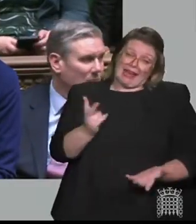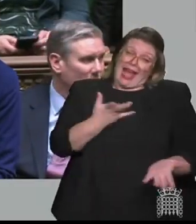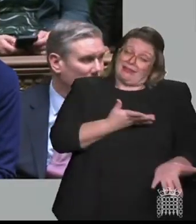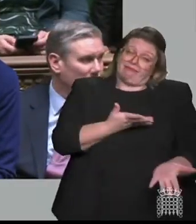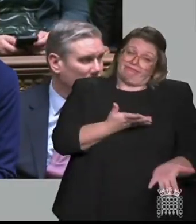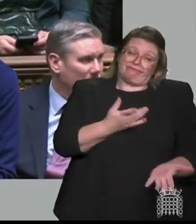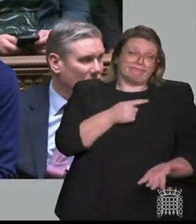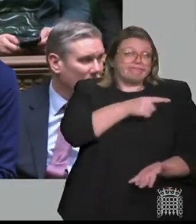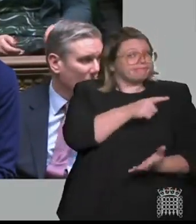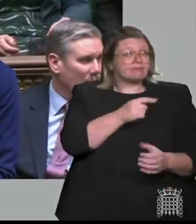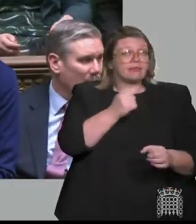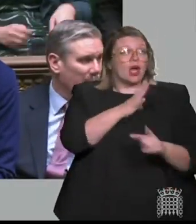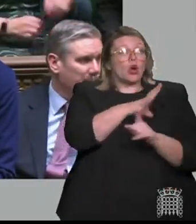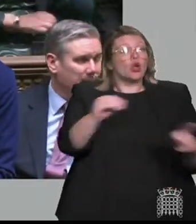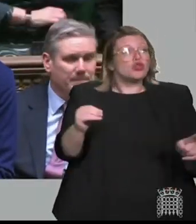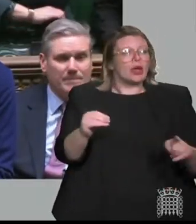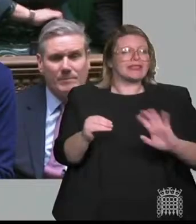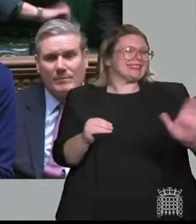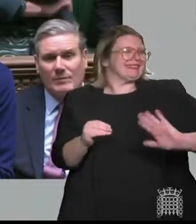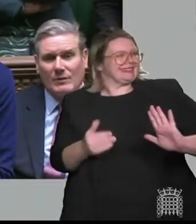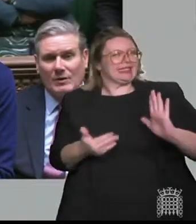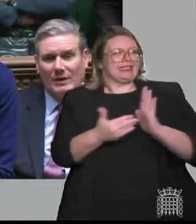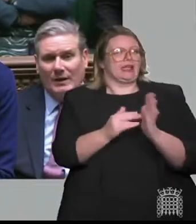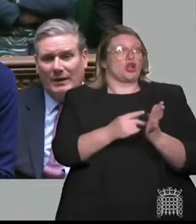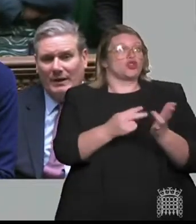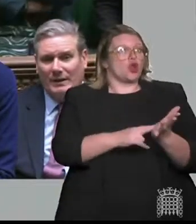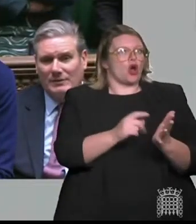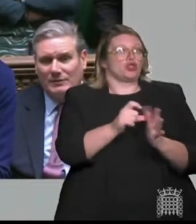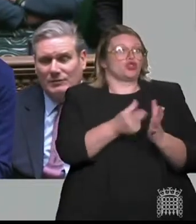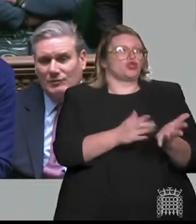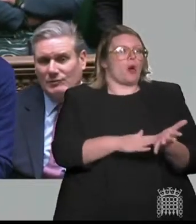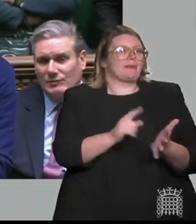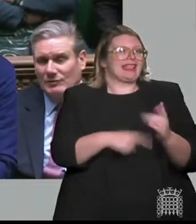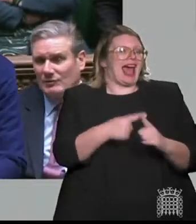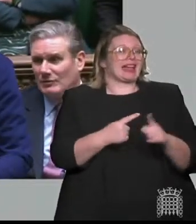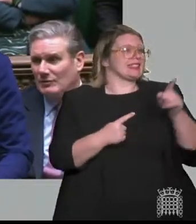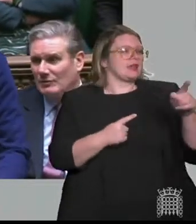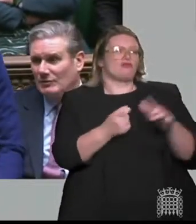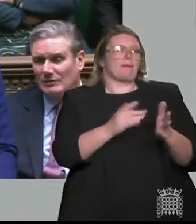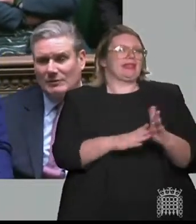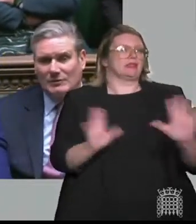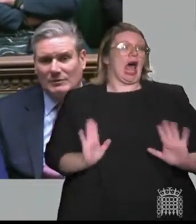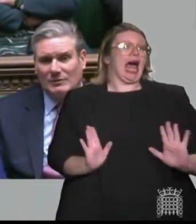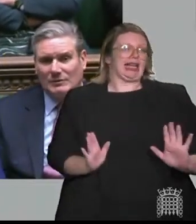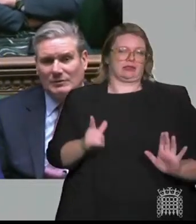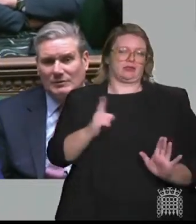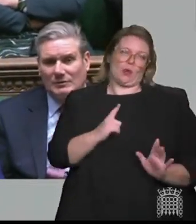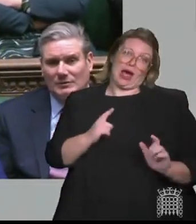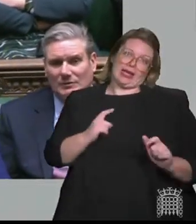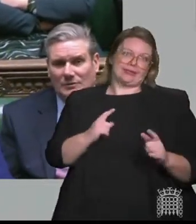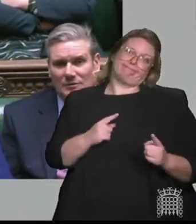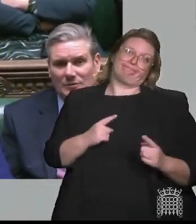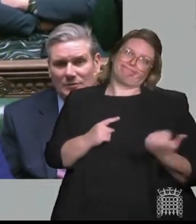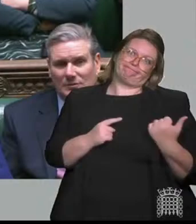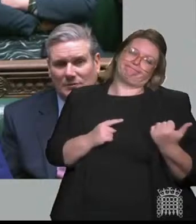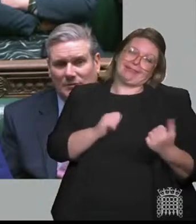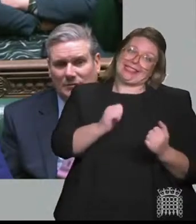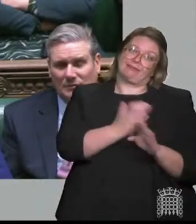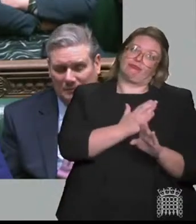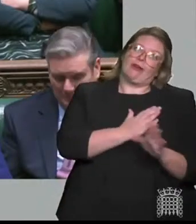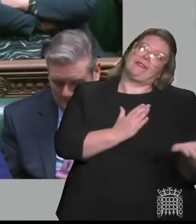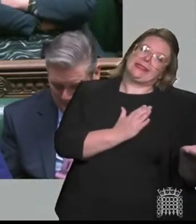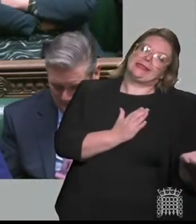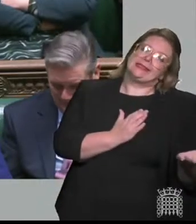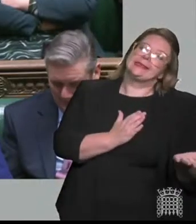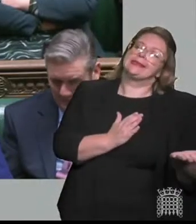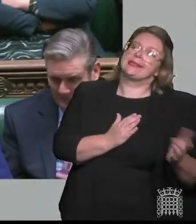this policy has been vetoed by the Prime Minister. Mr Speaker, the best way to get people back to